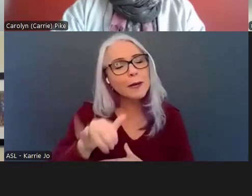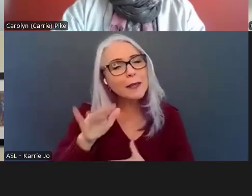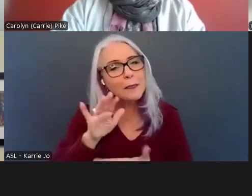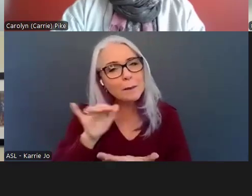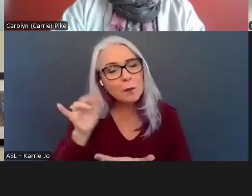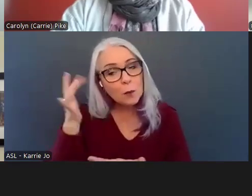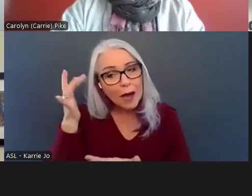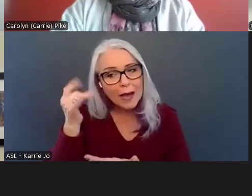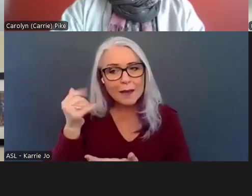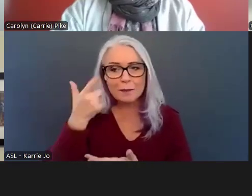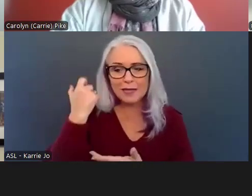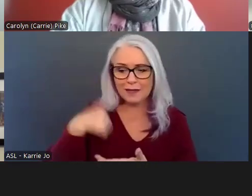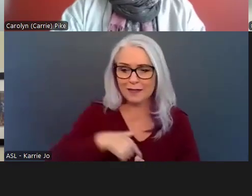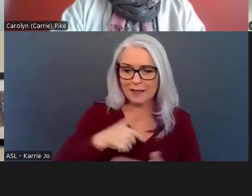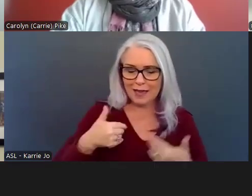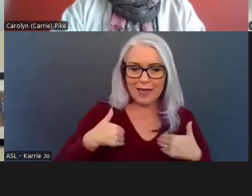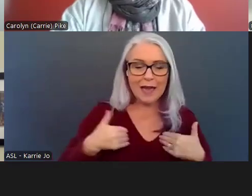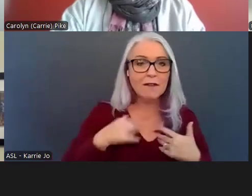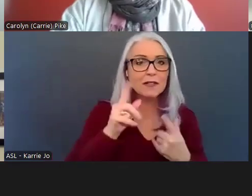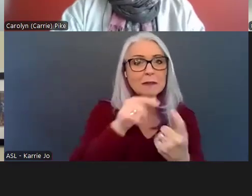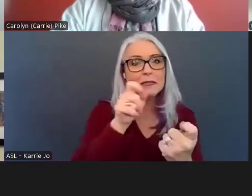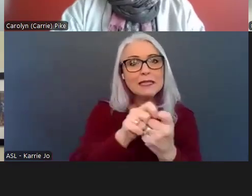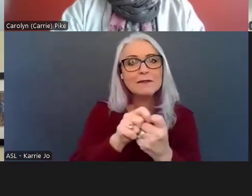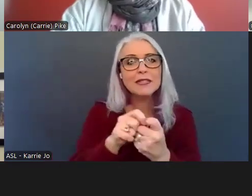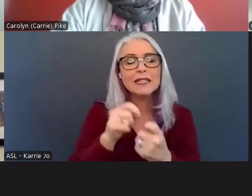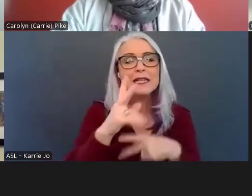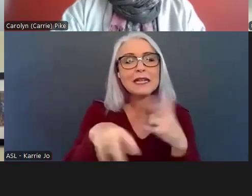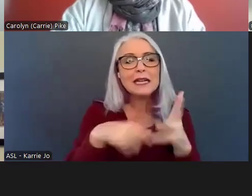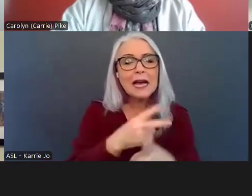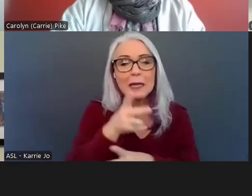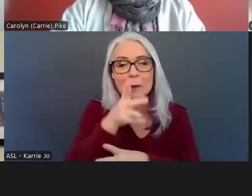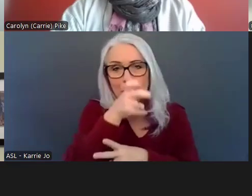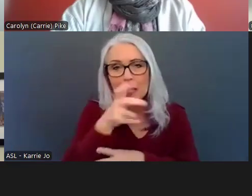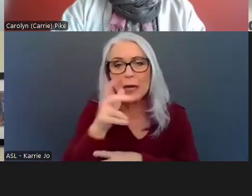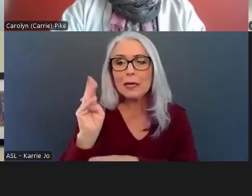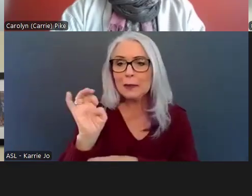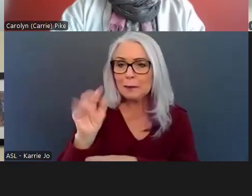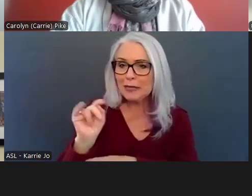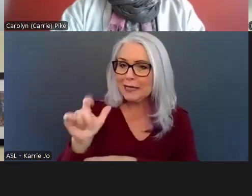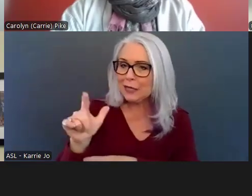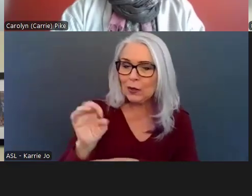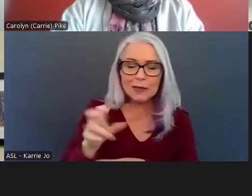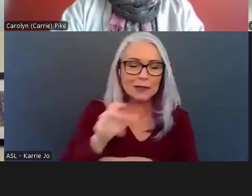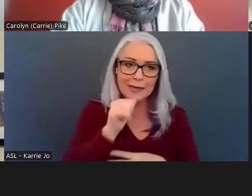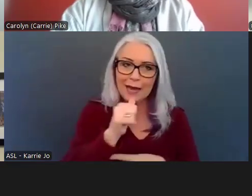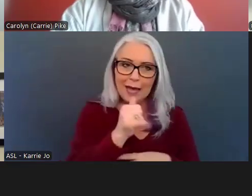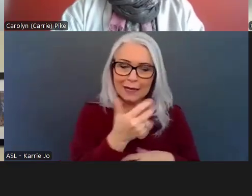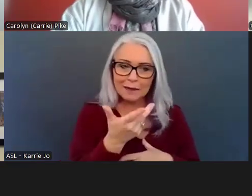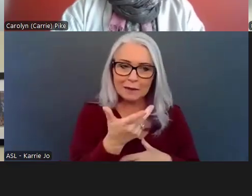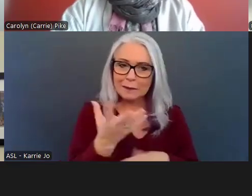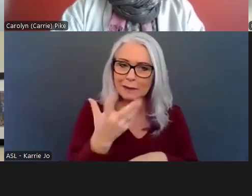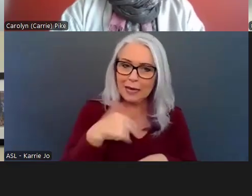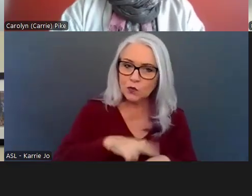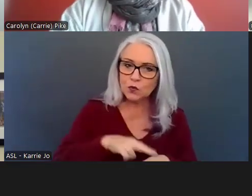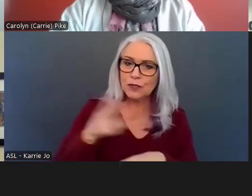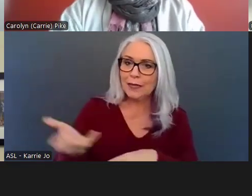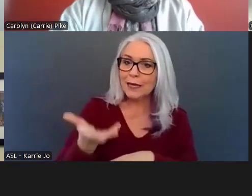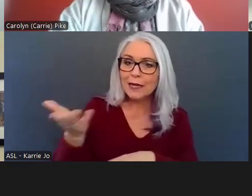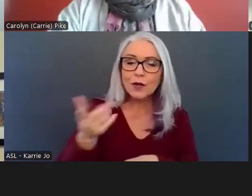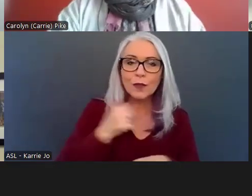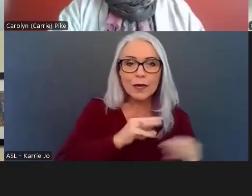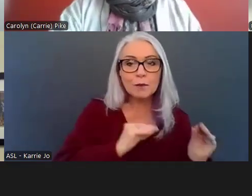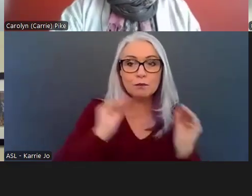they released, and those predatory beetles are not native beetles, so they, in this case, they're